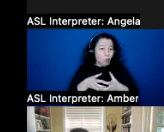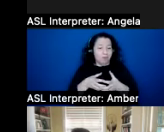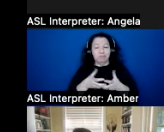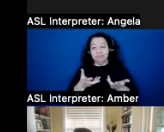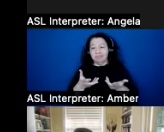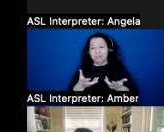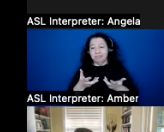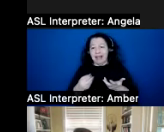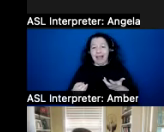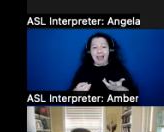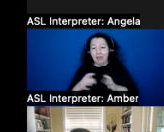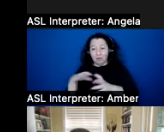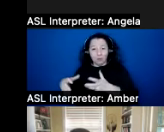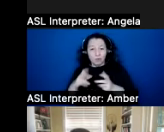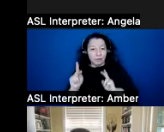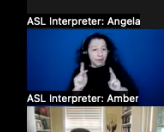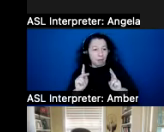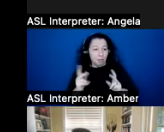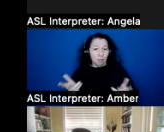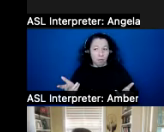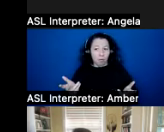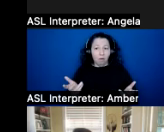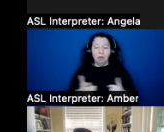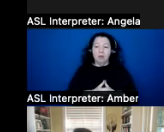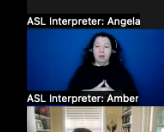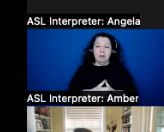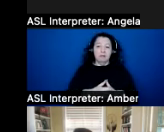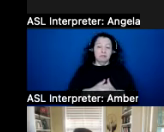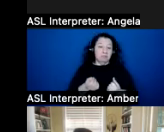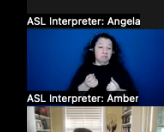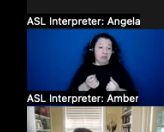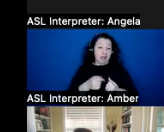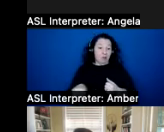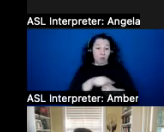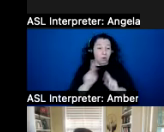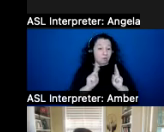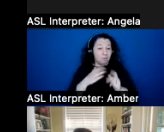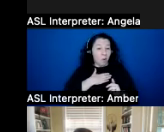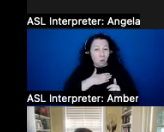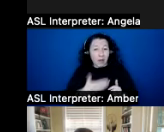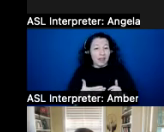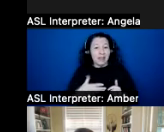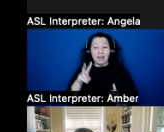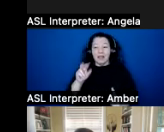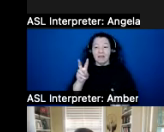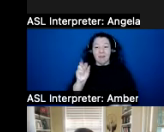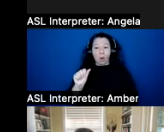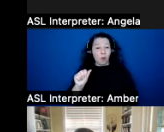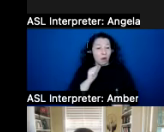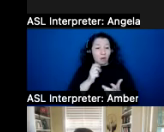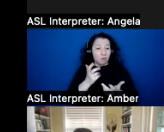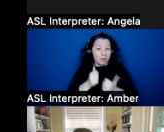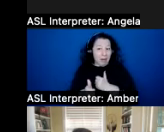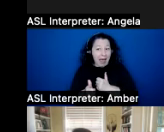organizations and groups. And then just those people that are like willing to like just stand up, like VAWA got passed, or, you know,